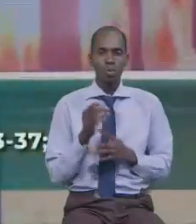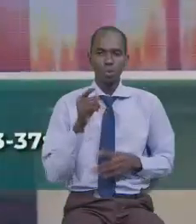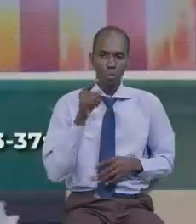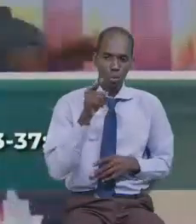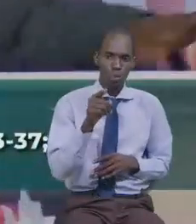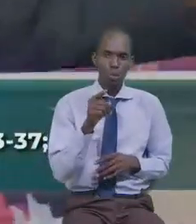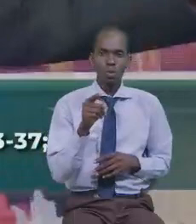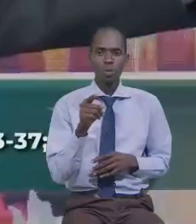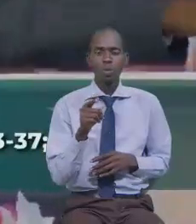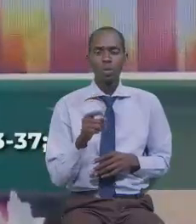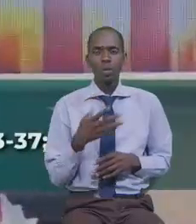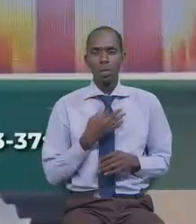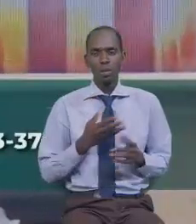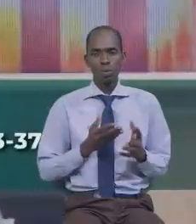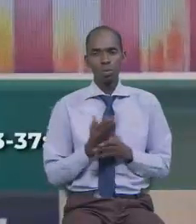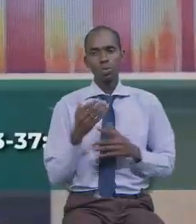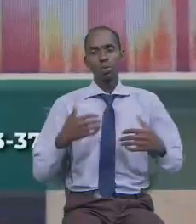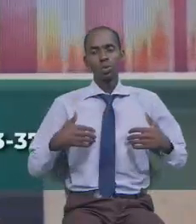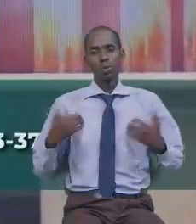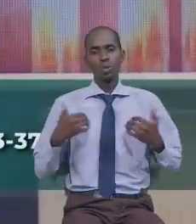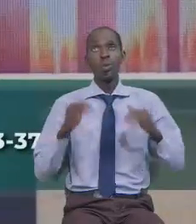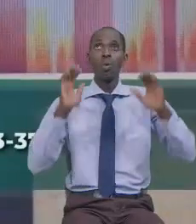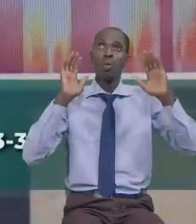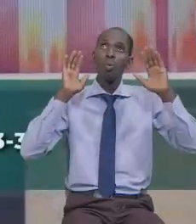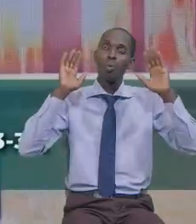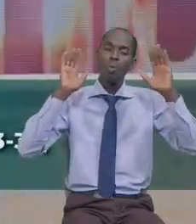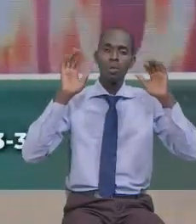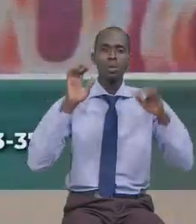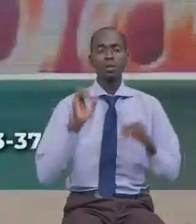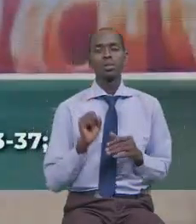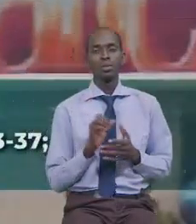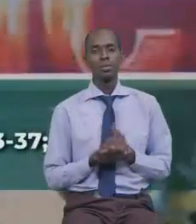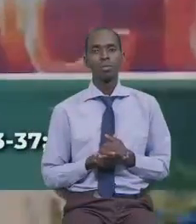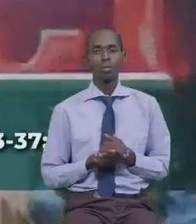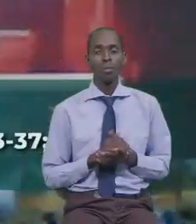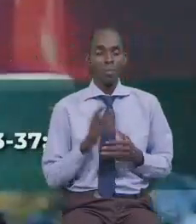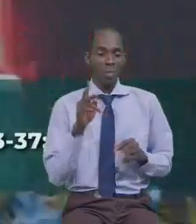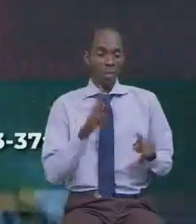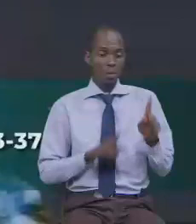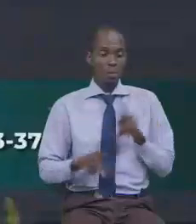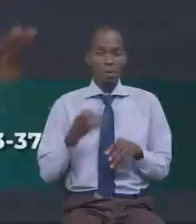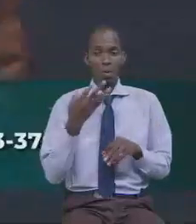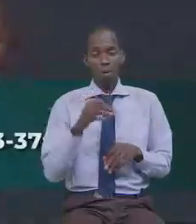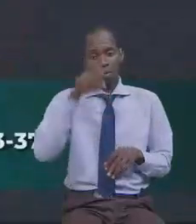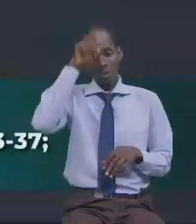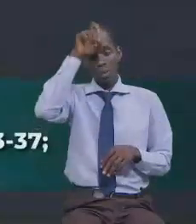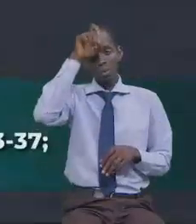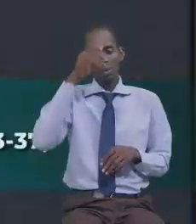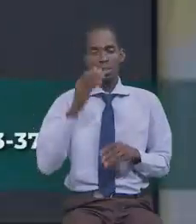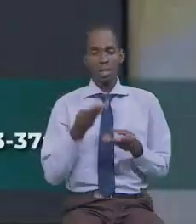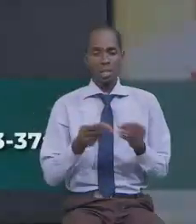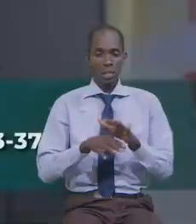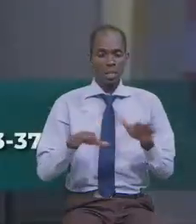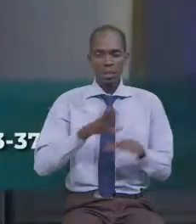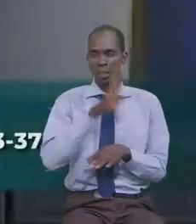and through youths. Wonders, wonders. The people of Egypt never knew that a